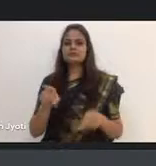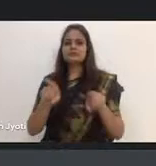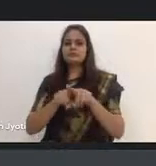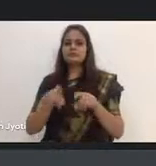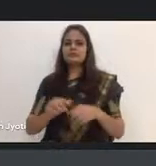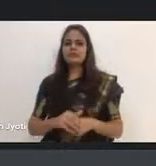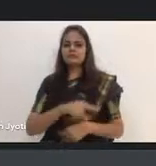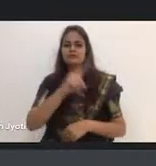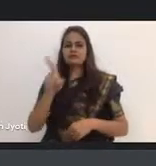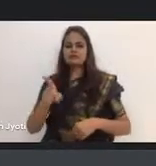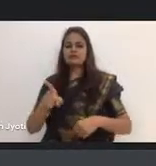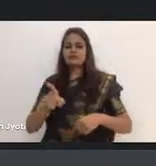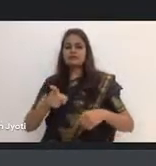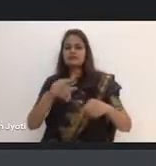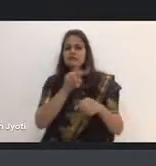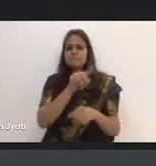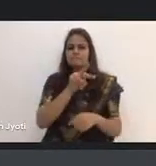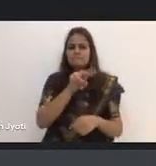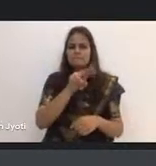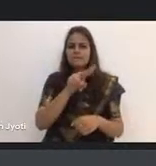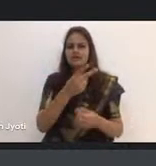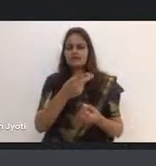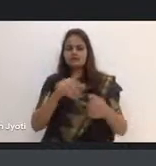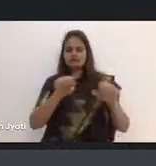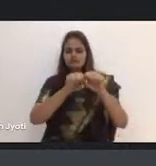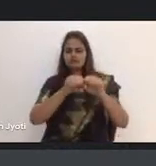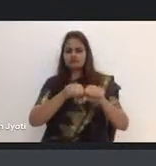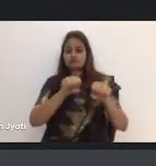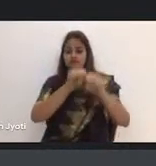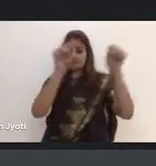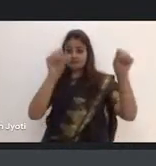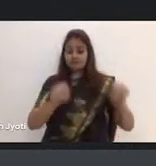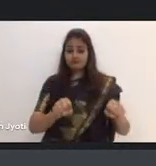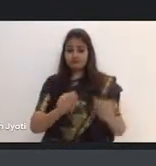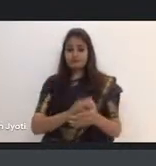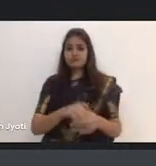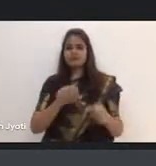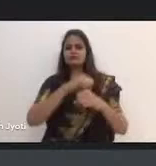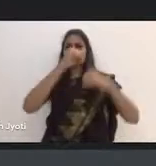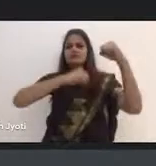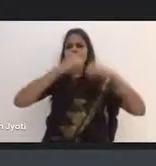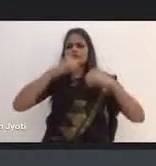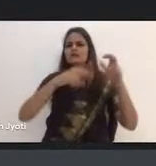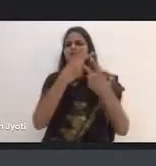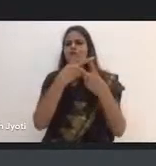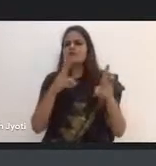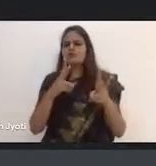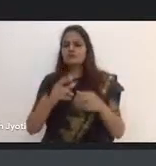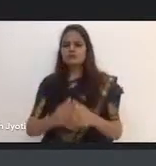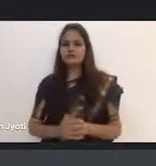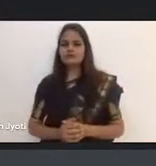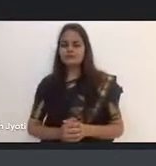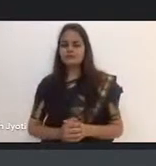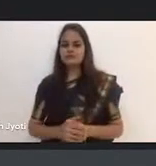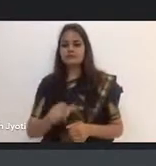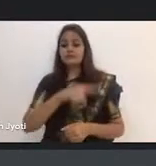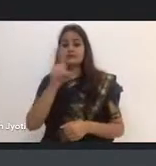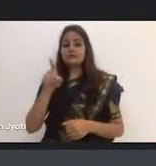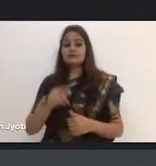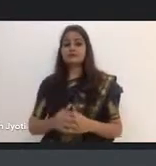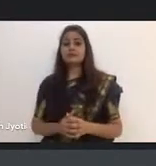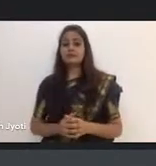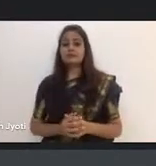semantics, the structure of the lexicon is different, and it's different for any languages. So it's probably the case,